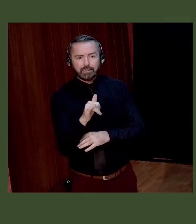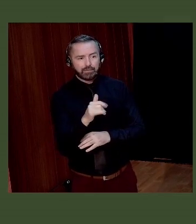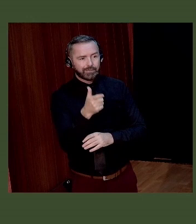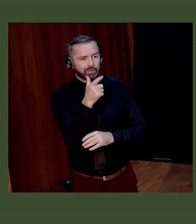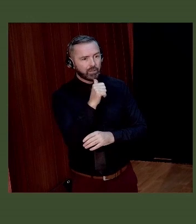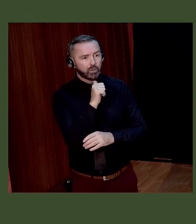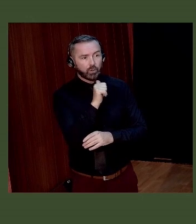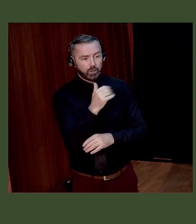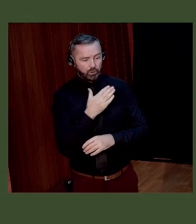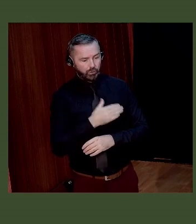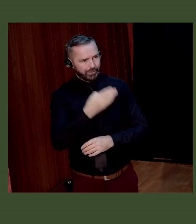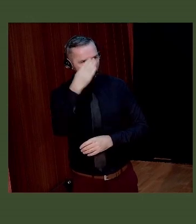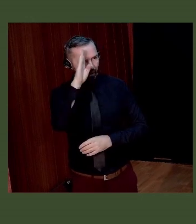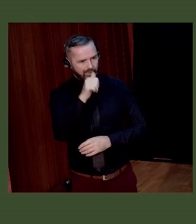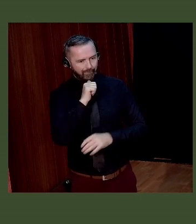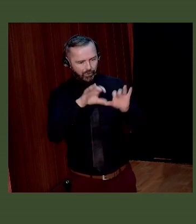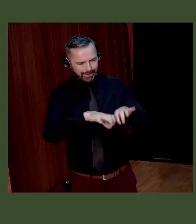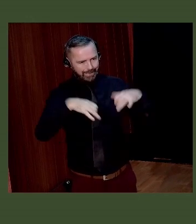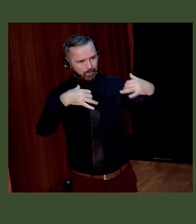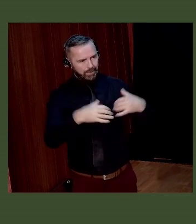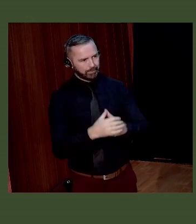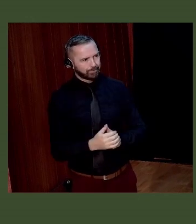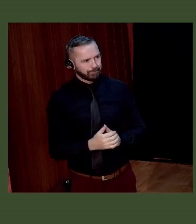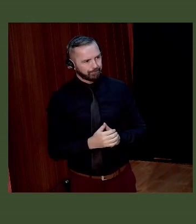spoke nothing but Irish during the first assembly.